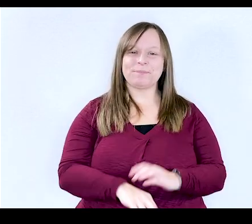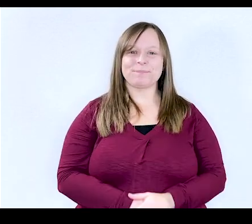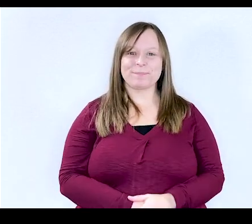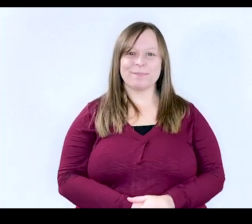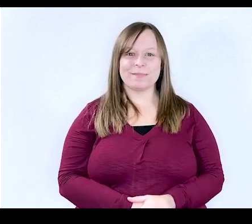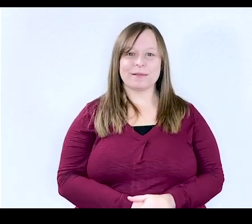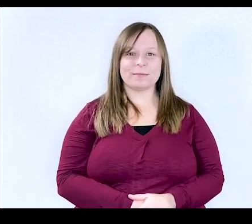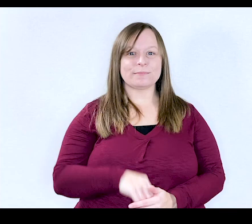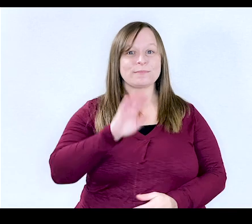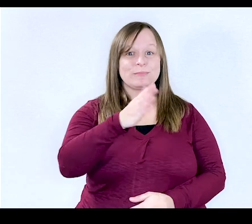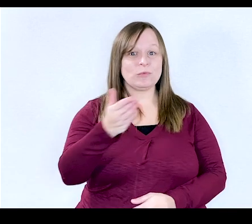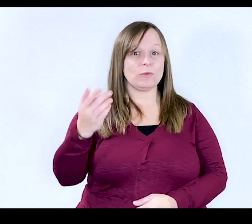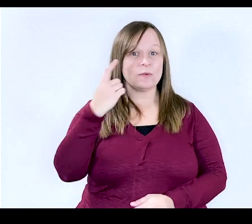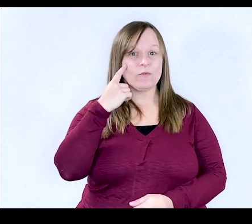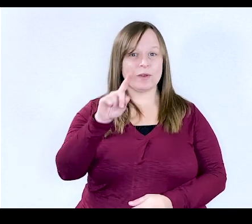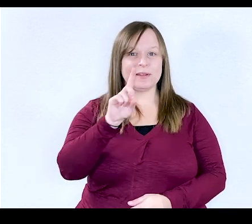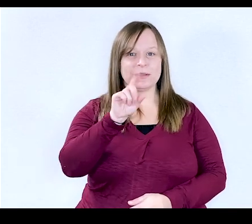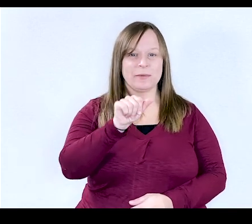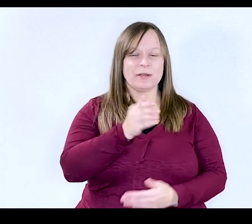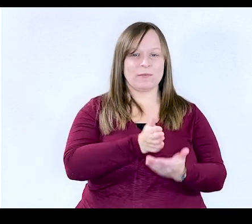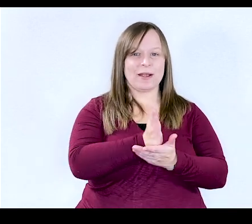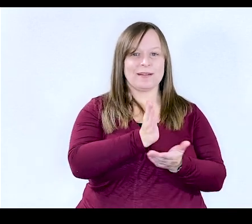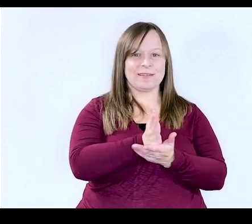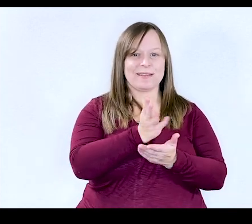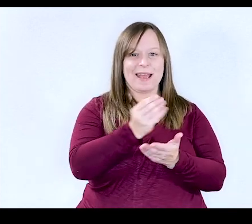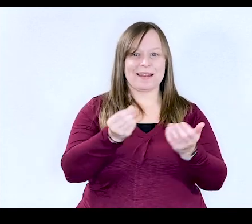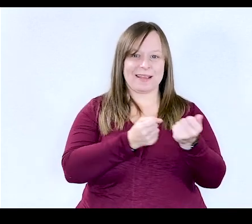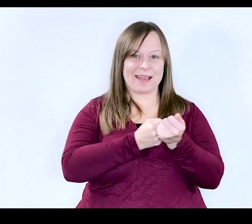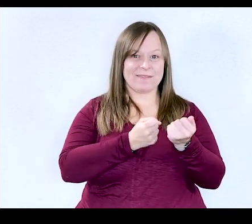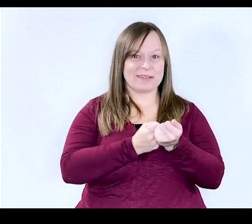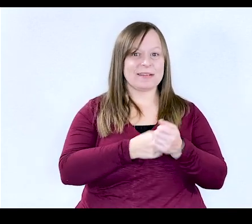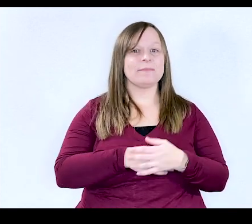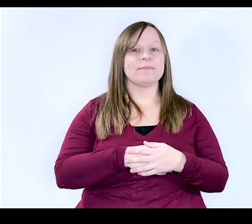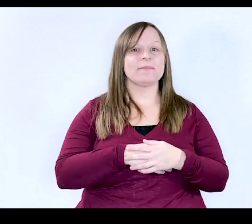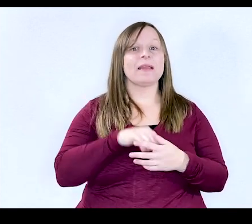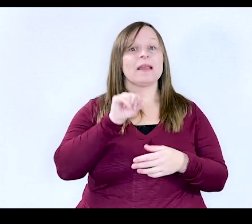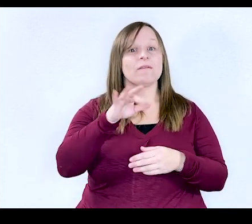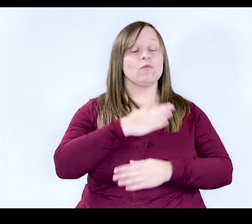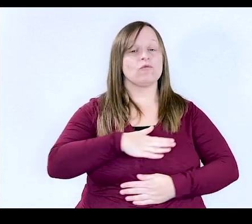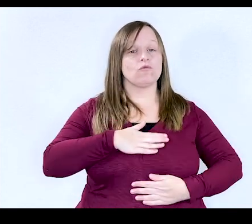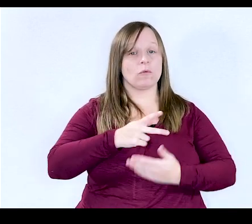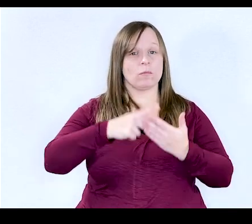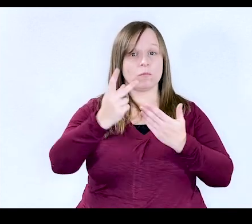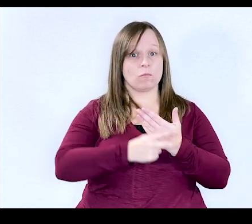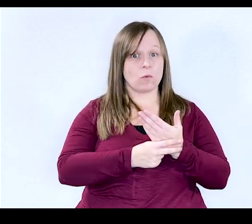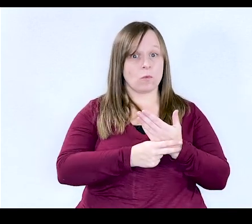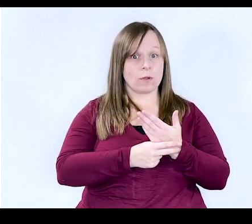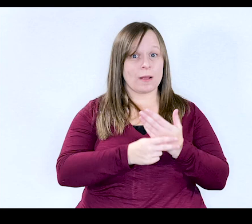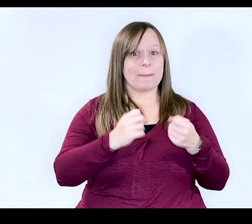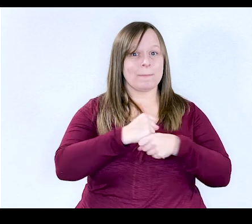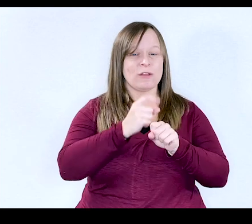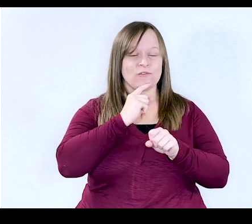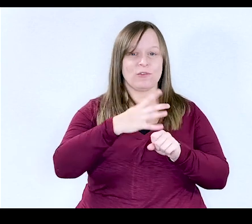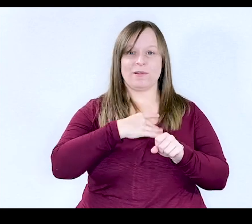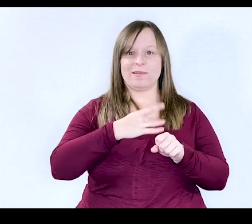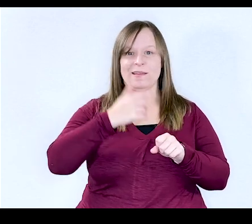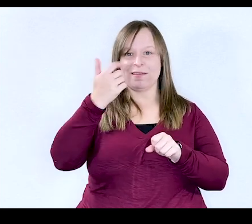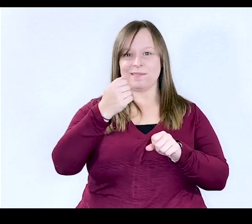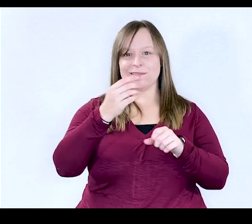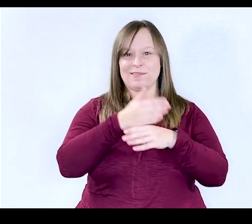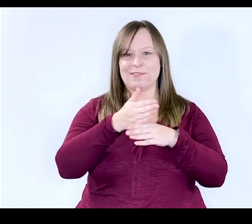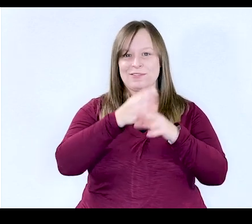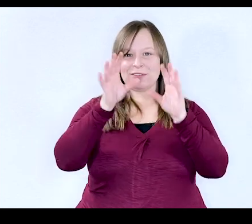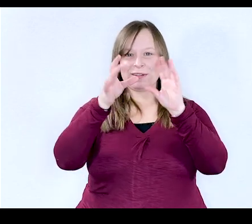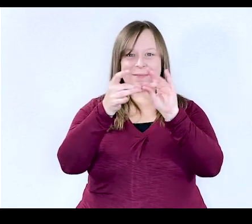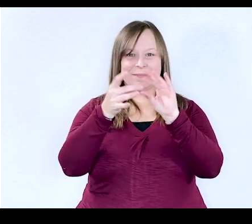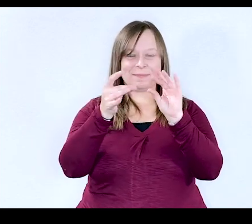Disability Rights New York, your source for disability rights and advocacy. If you enjoyed our program, make sure to